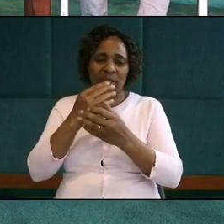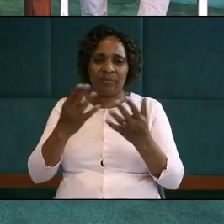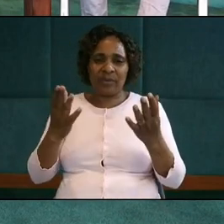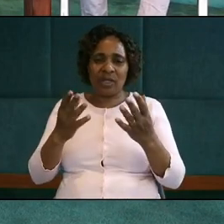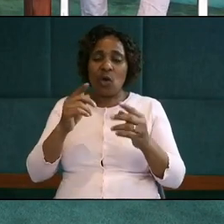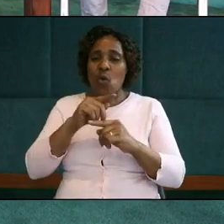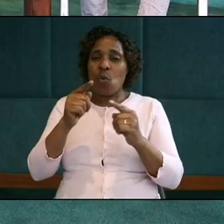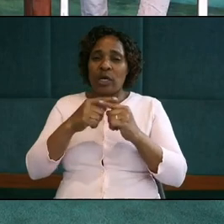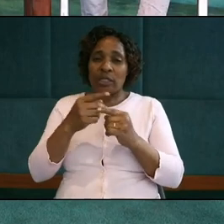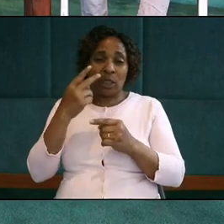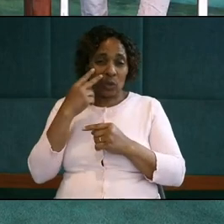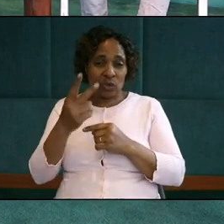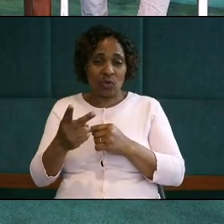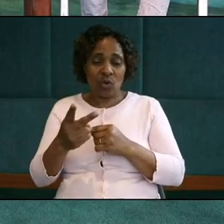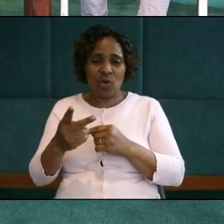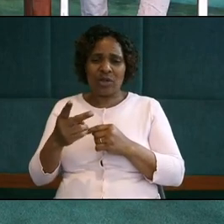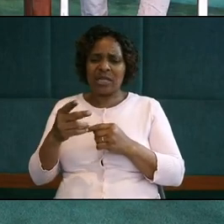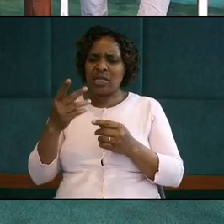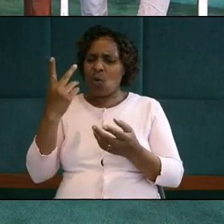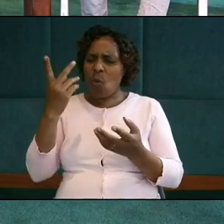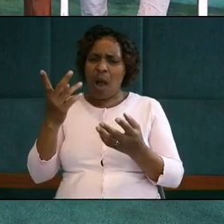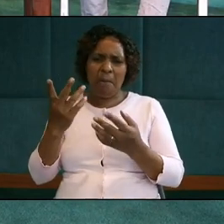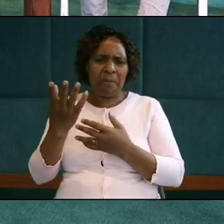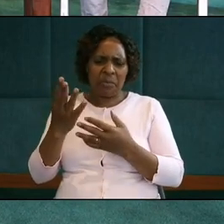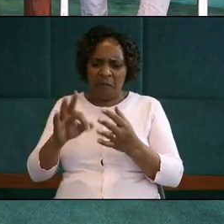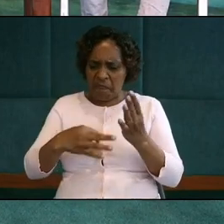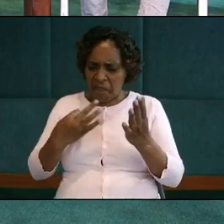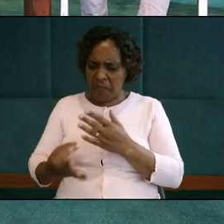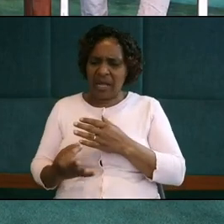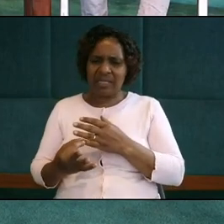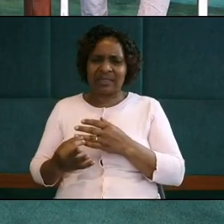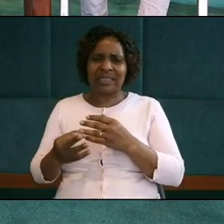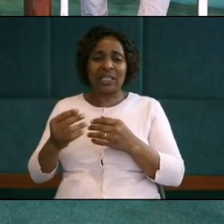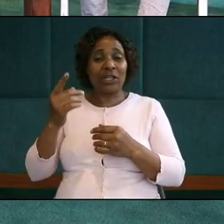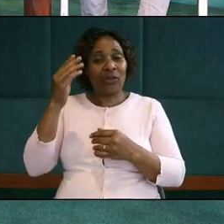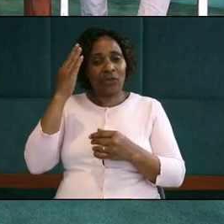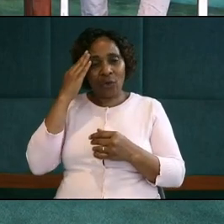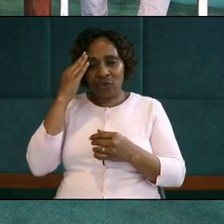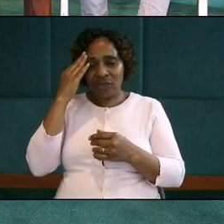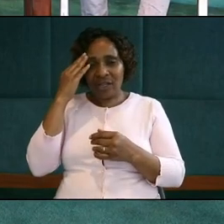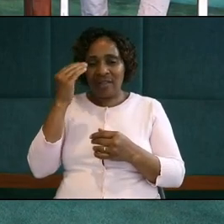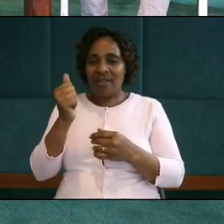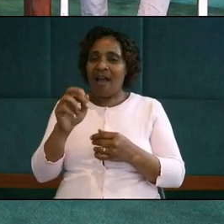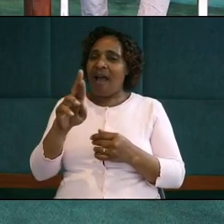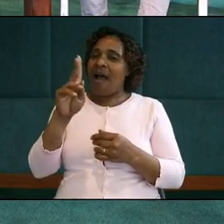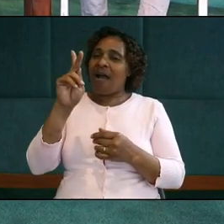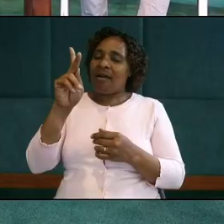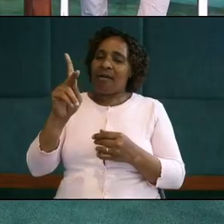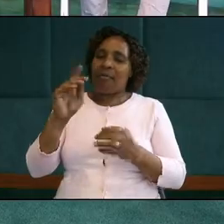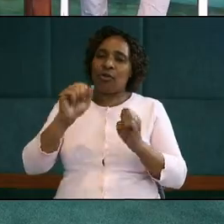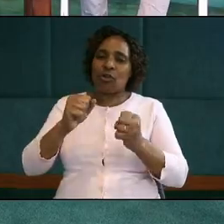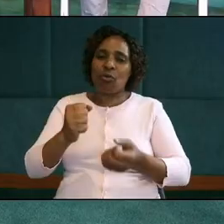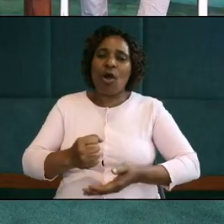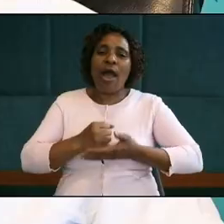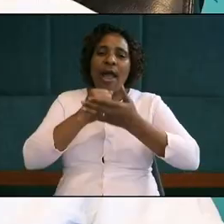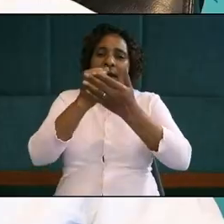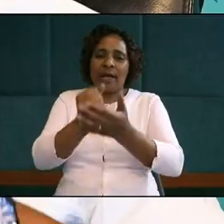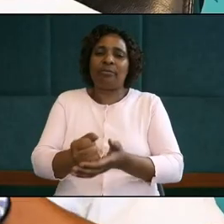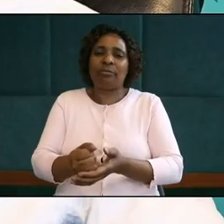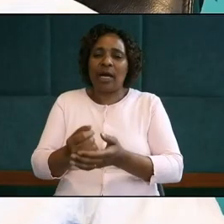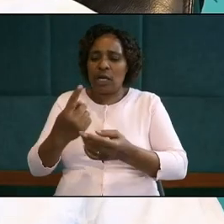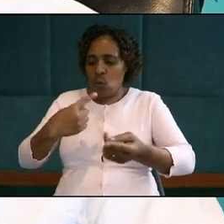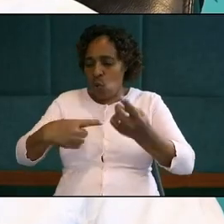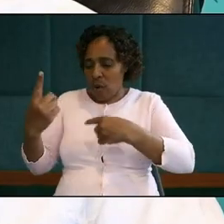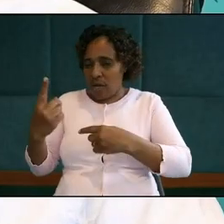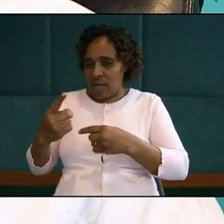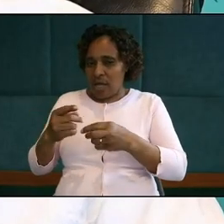when they saw that they were being beaten, yeah. they thought that the ark could help them get rescued and win the war